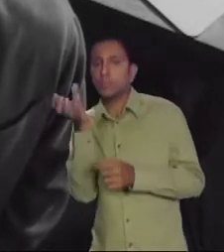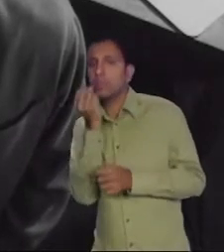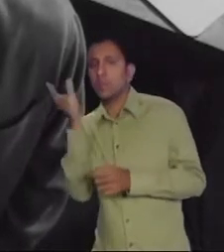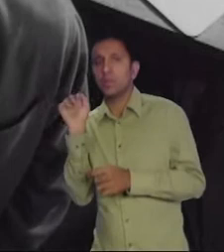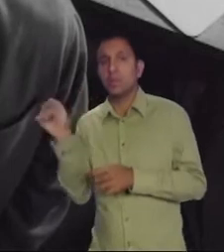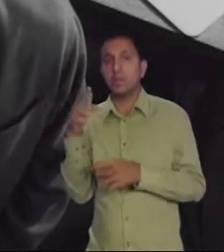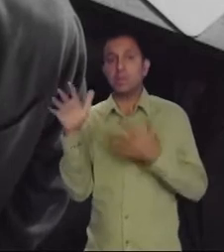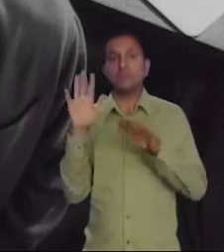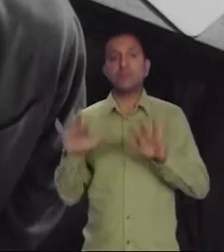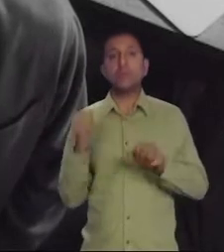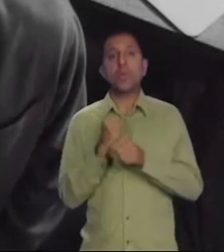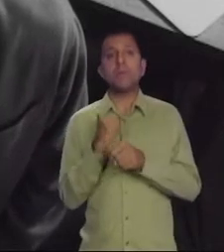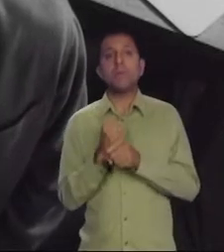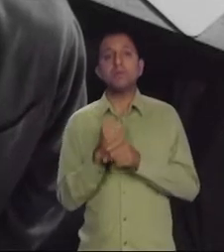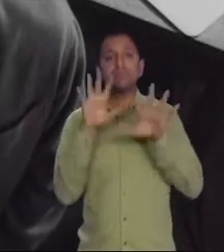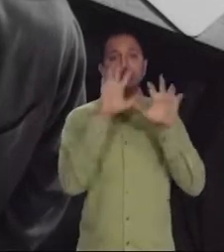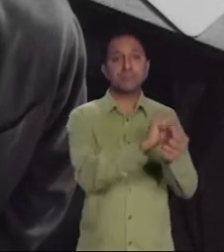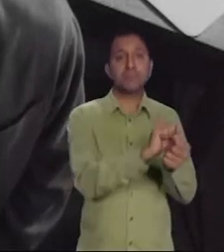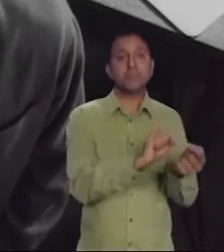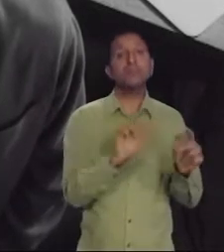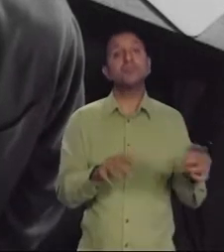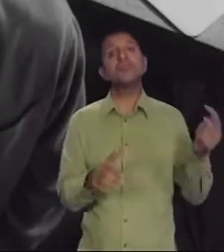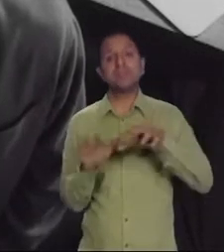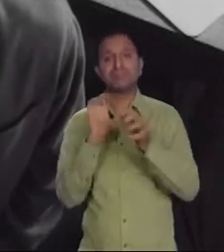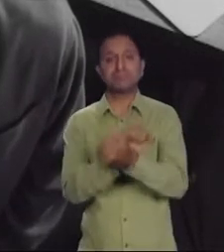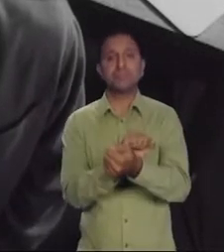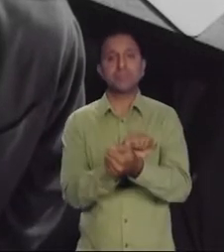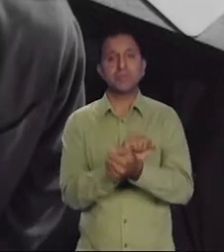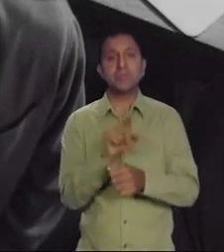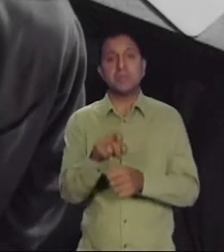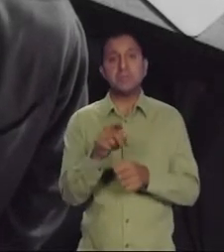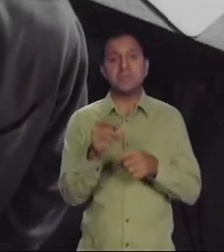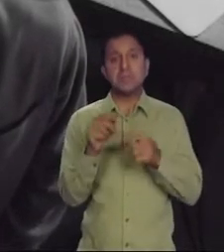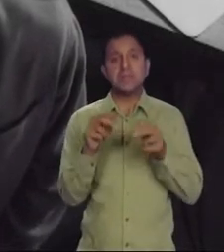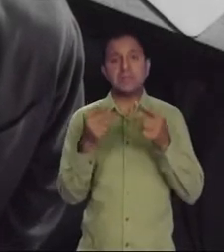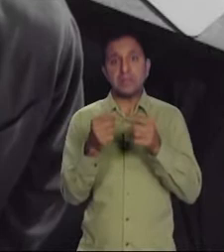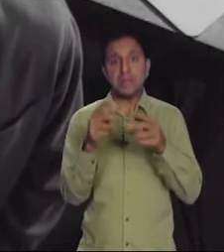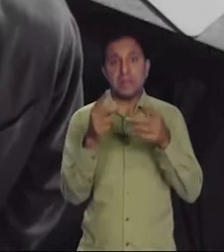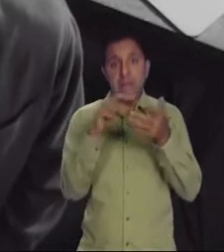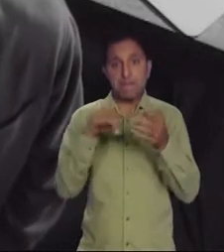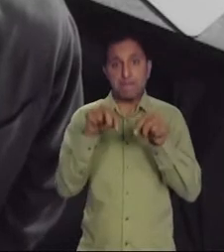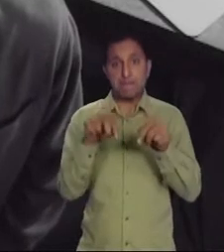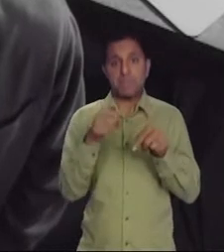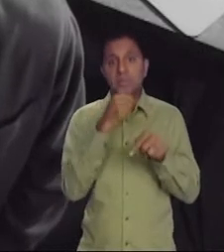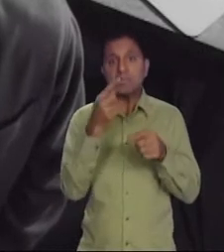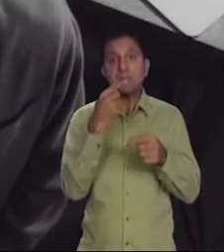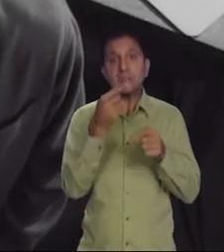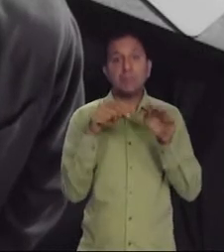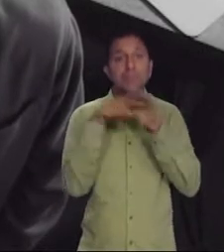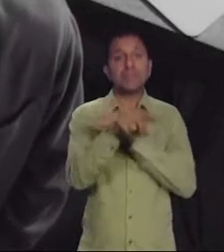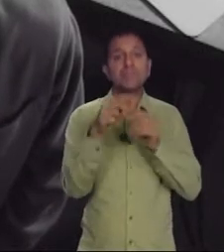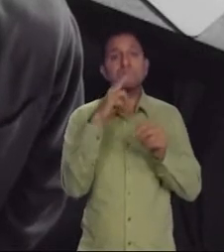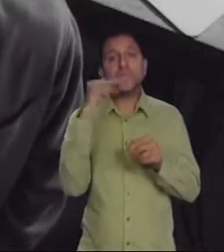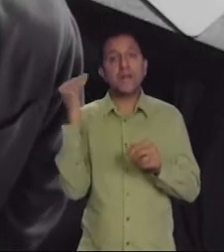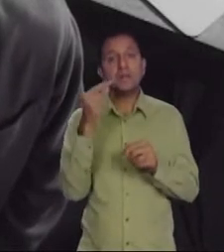soil. He made these tapes exclusively for us while in exile in France. Here he tells us the story of the case of the corrupt agent